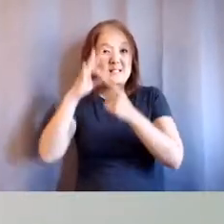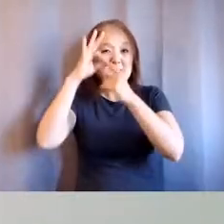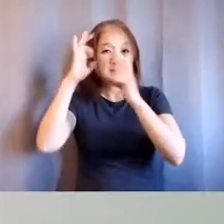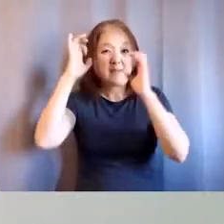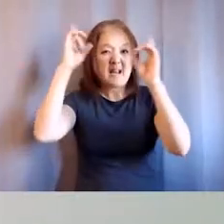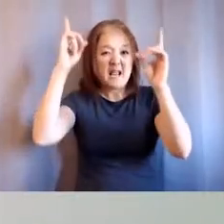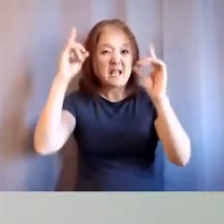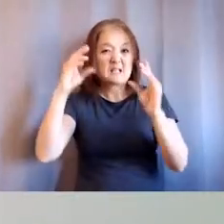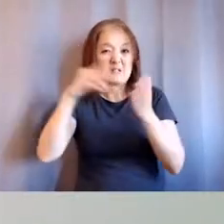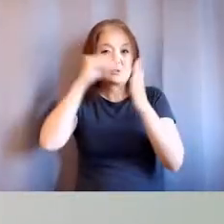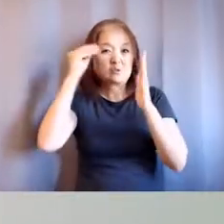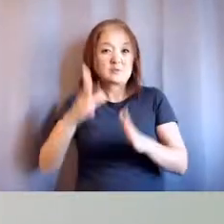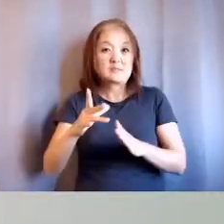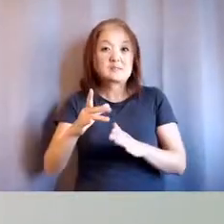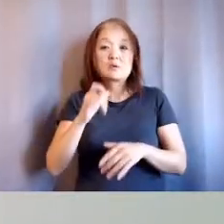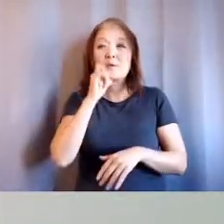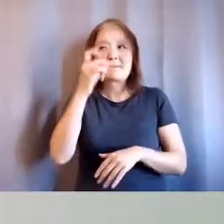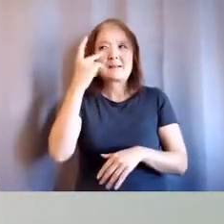copy. I haven't seen it yet.